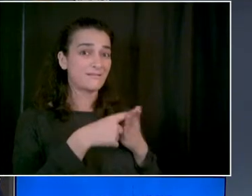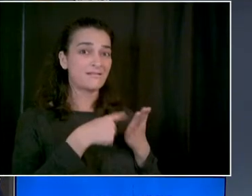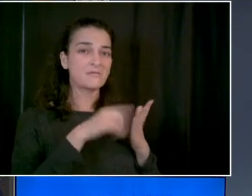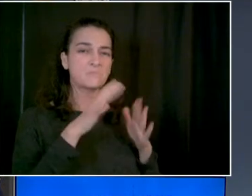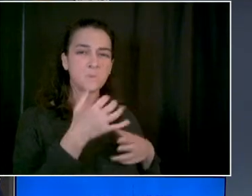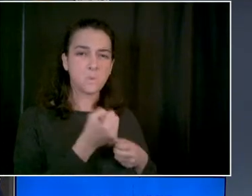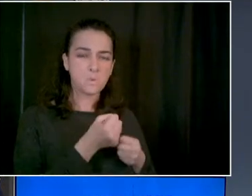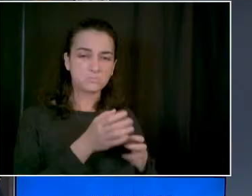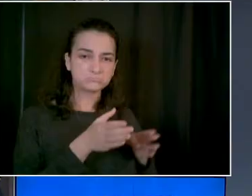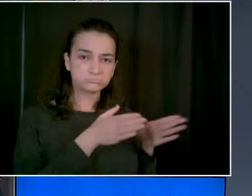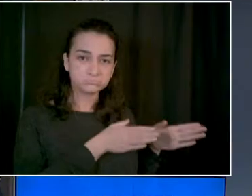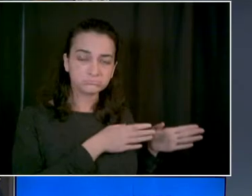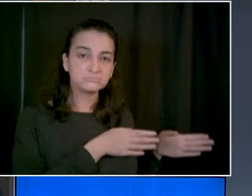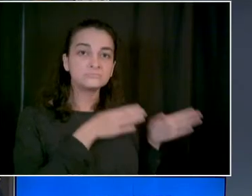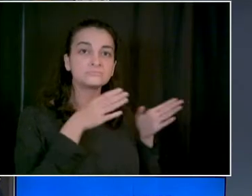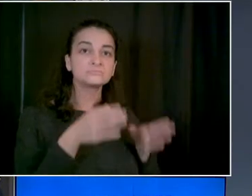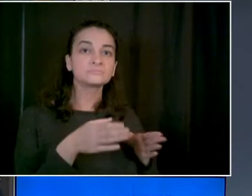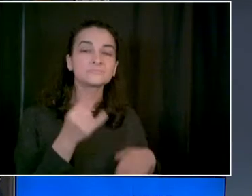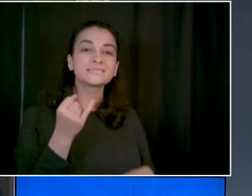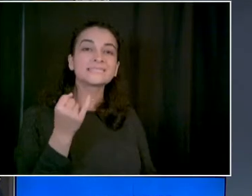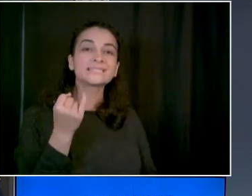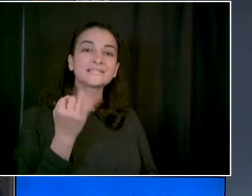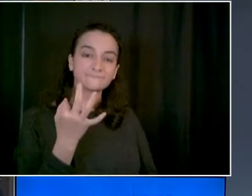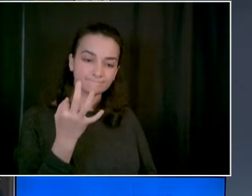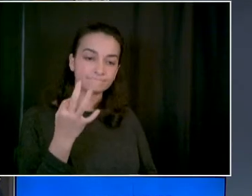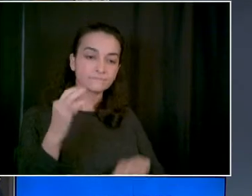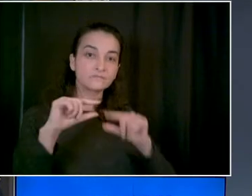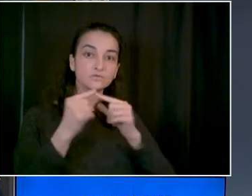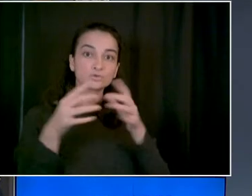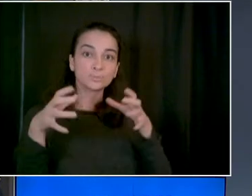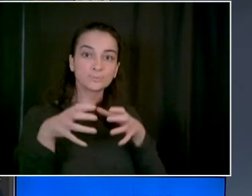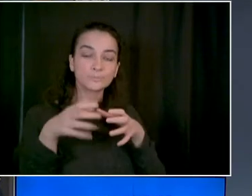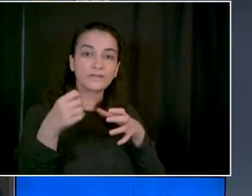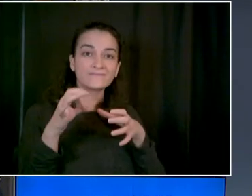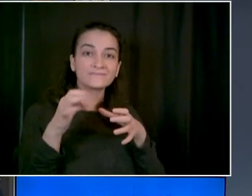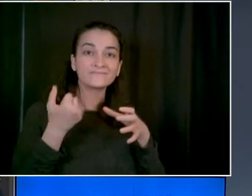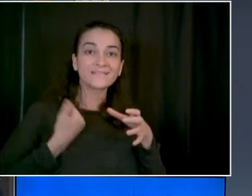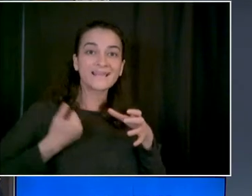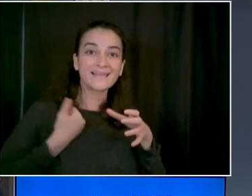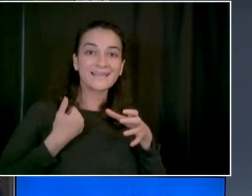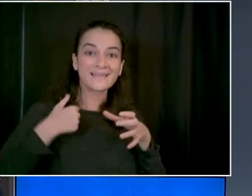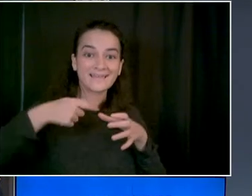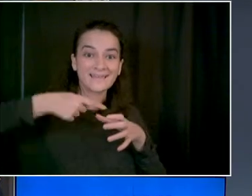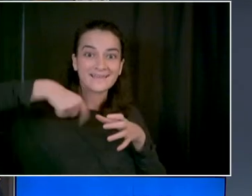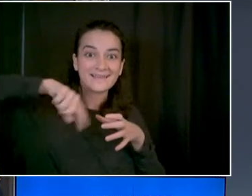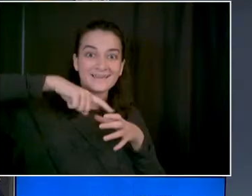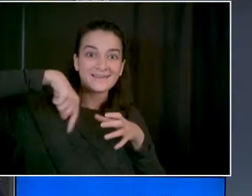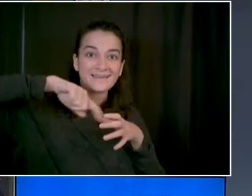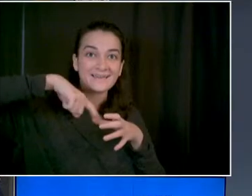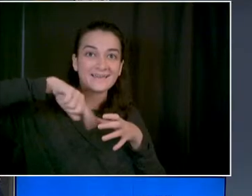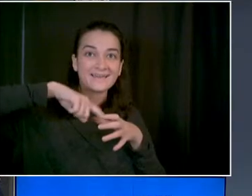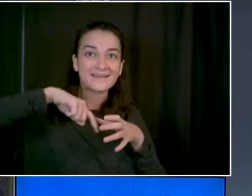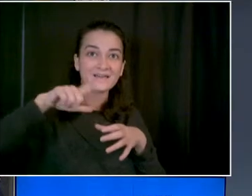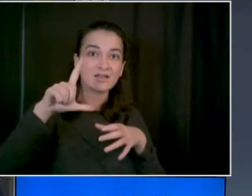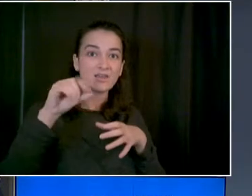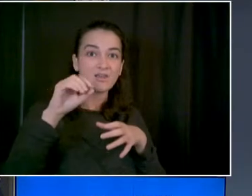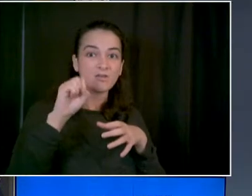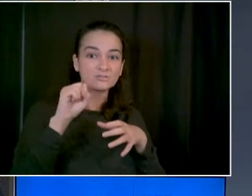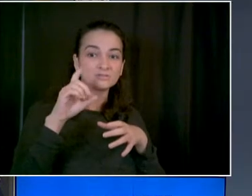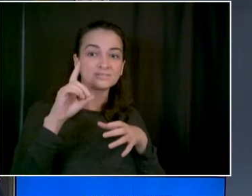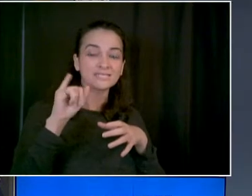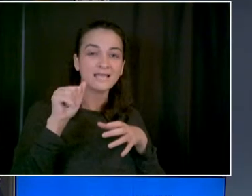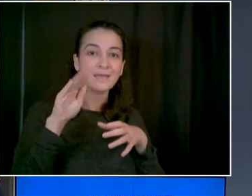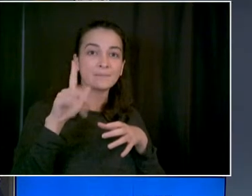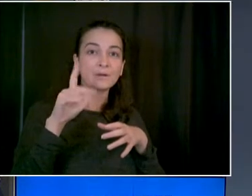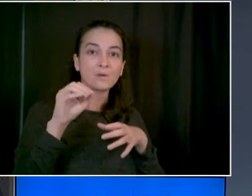are members of this Diablo and Duluth 42nd Street gang, to go after them, to try to stop them so that they're not back